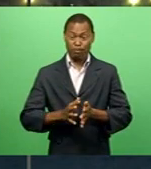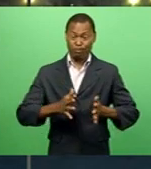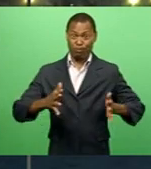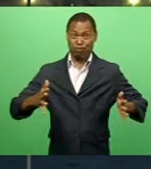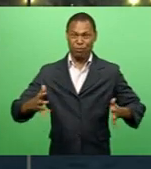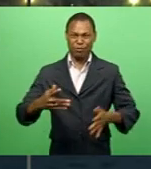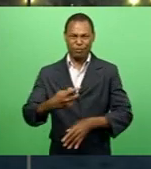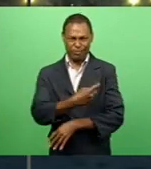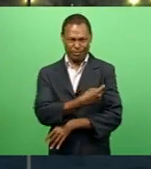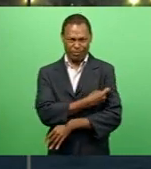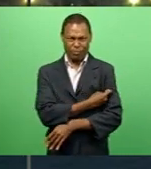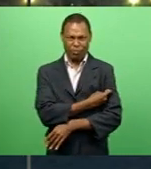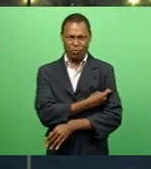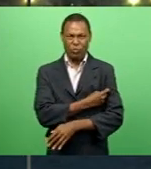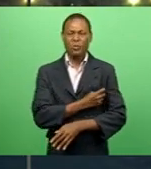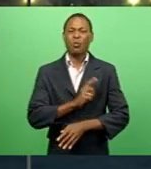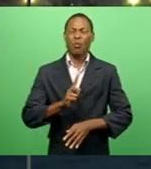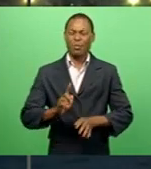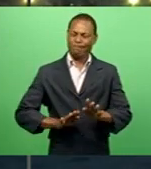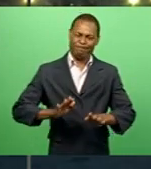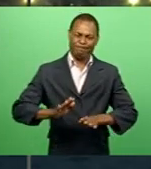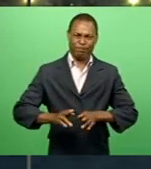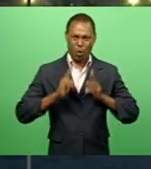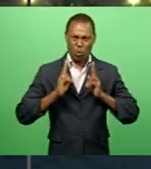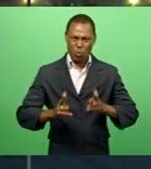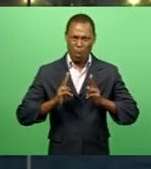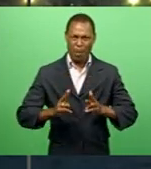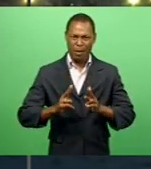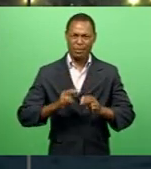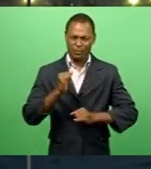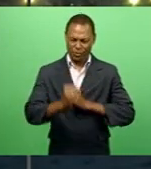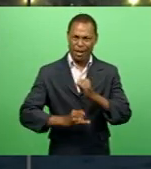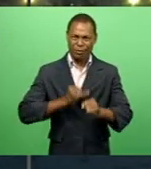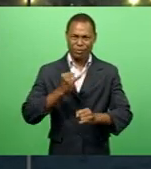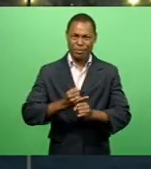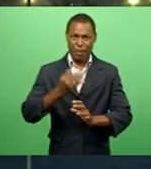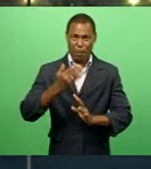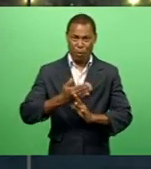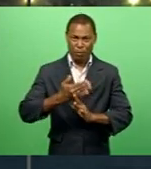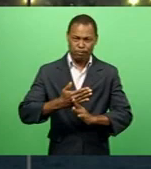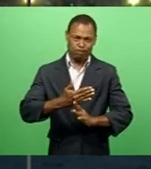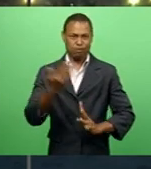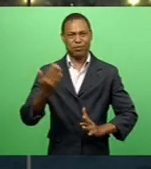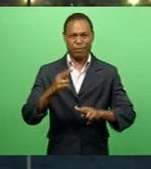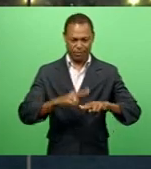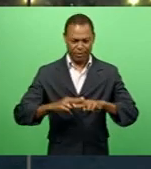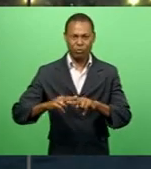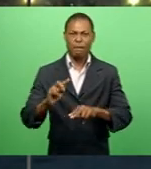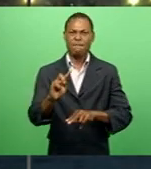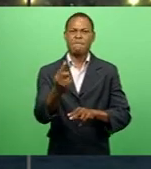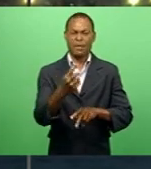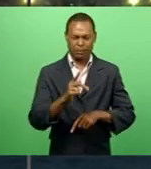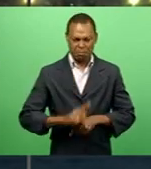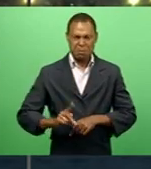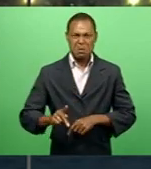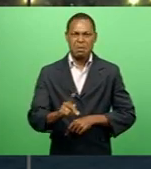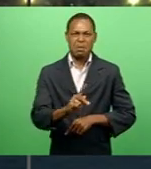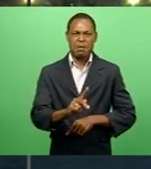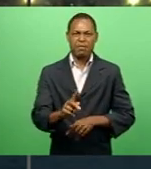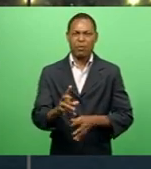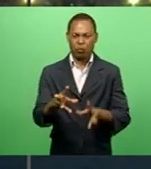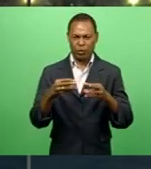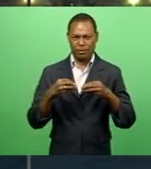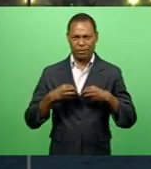towards normality with the hopes of our international borders reopening as Fiji becomes the first in the Pacific to receive the